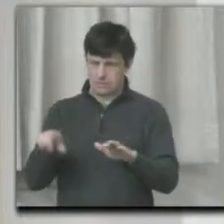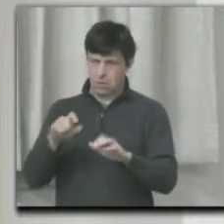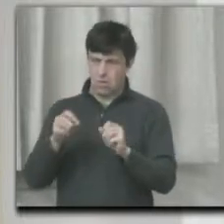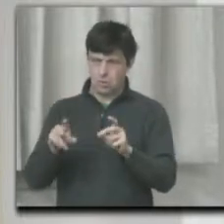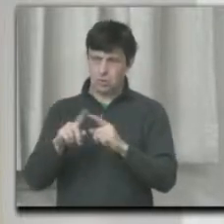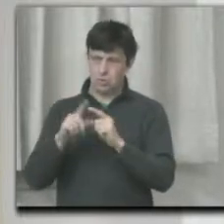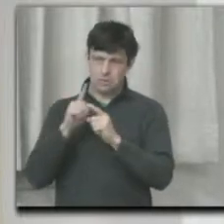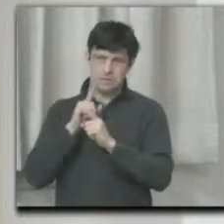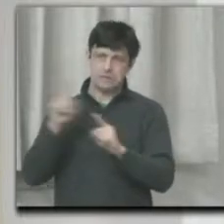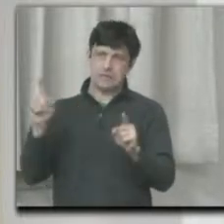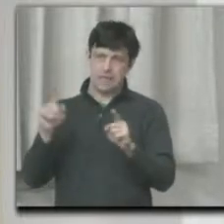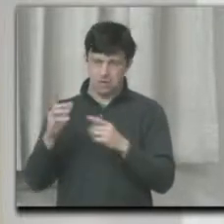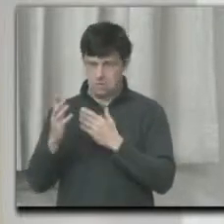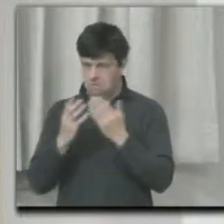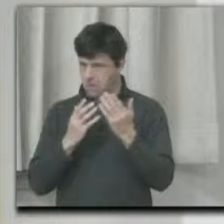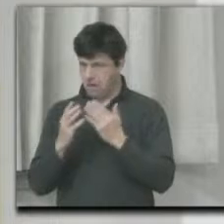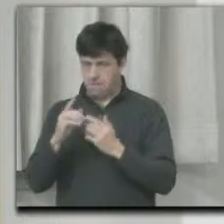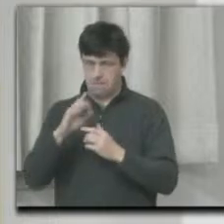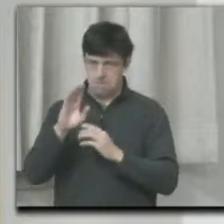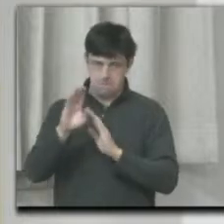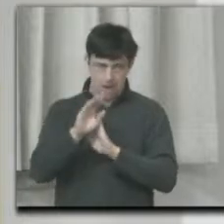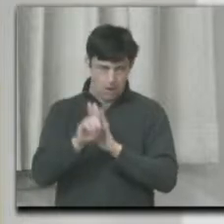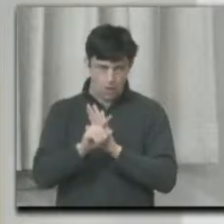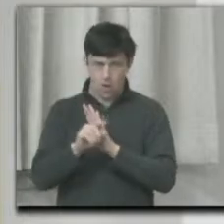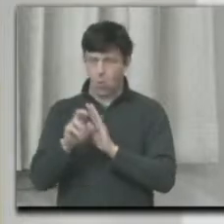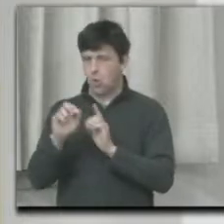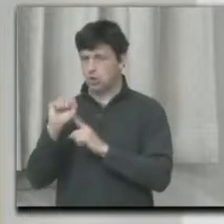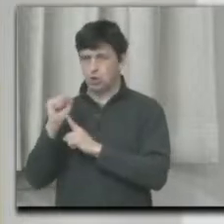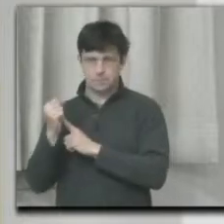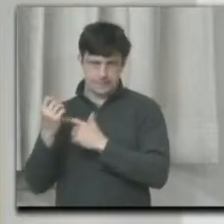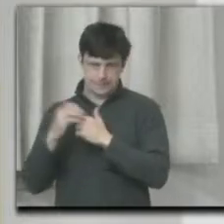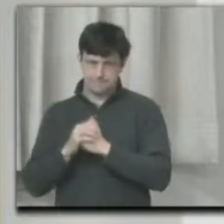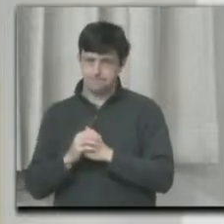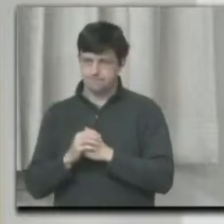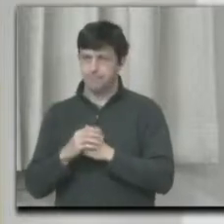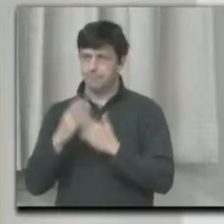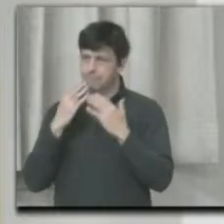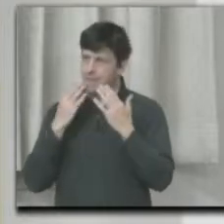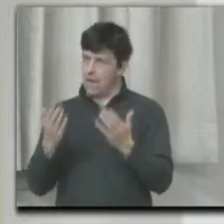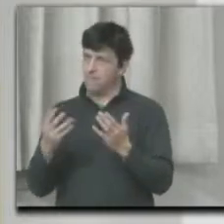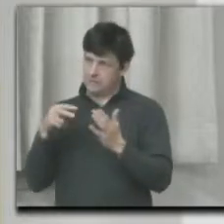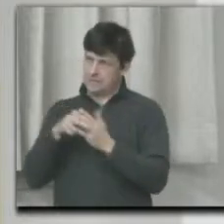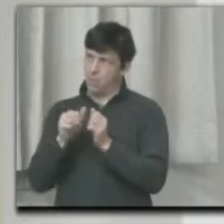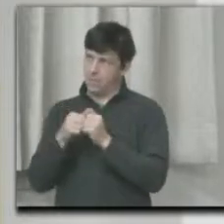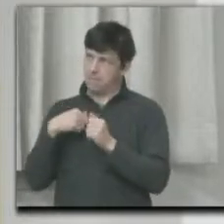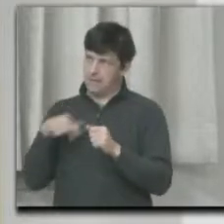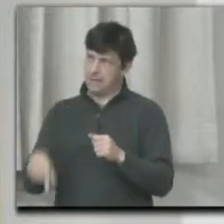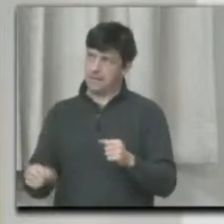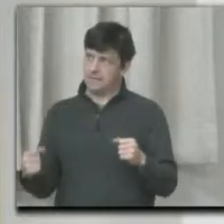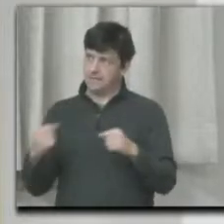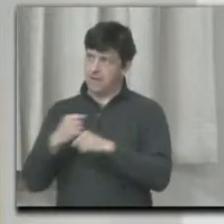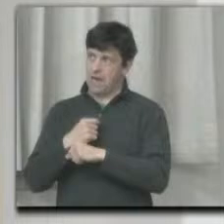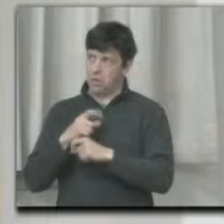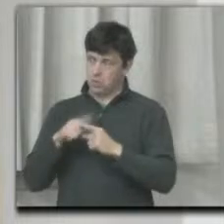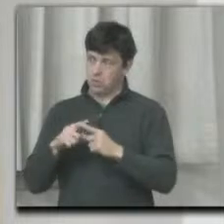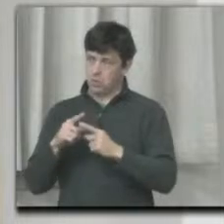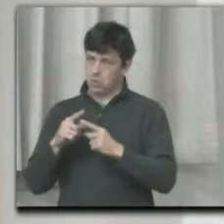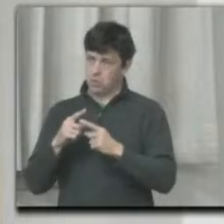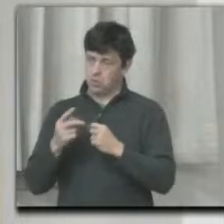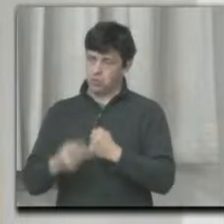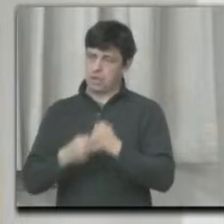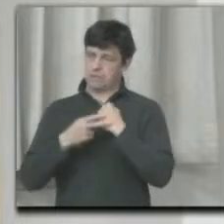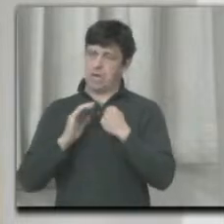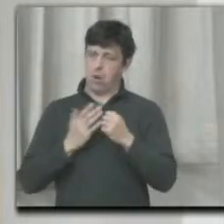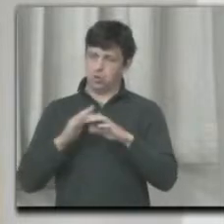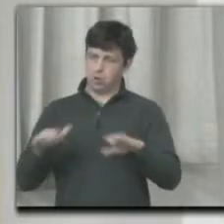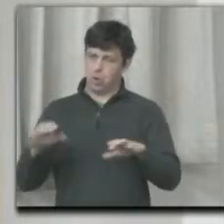opportunity to succeed, no matter their background or circumstances. Thank you for standing with me in this fight to rescue our children and